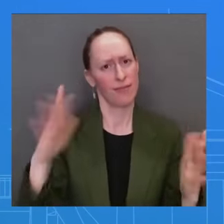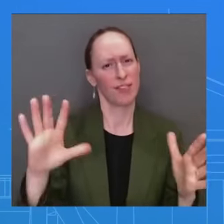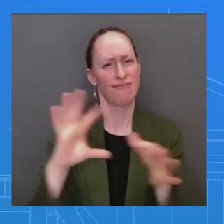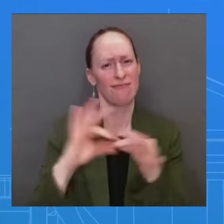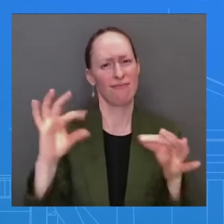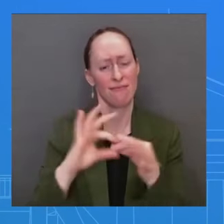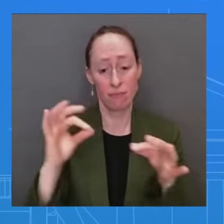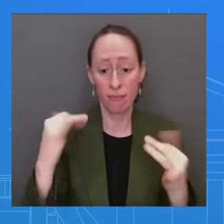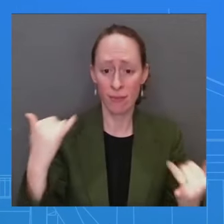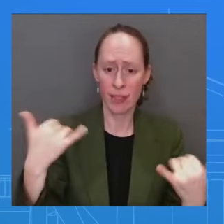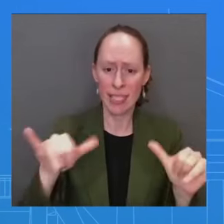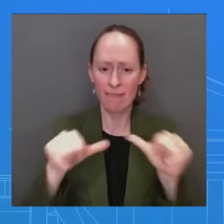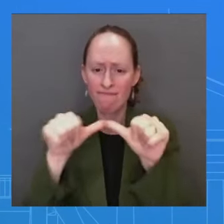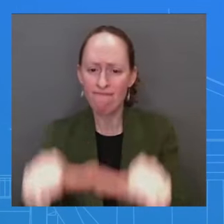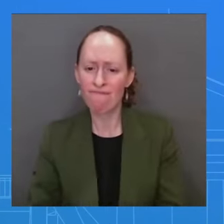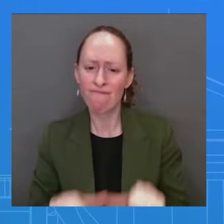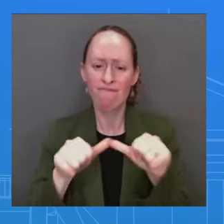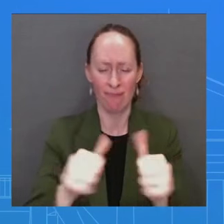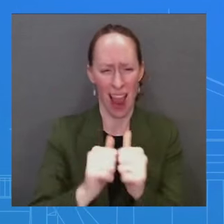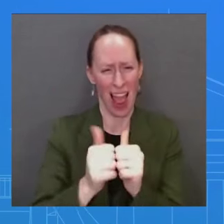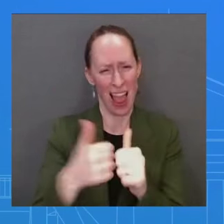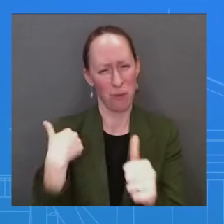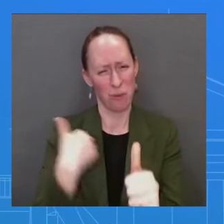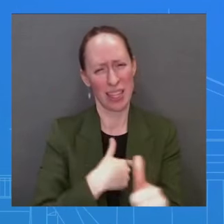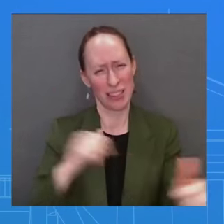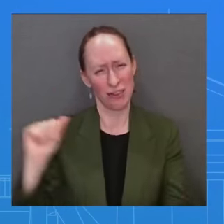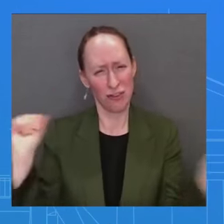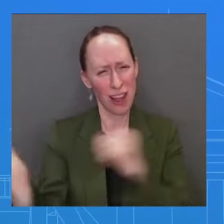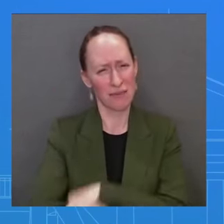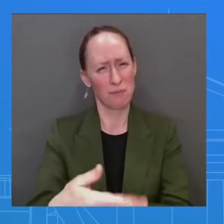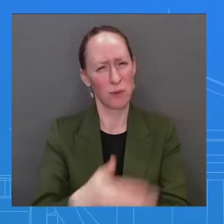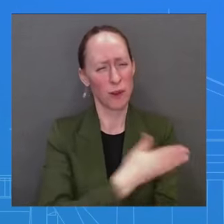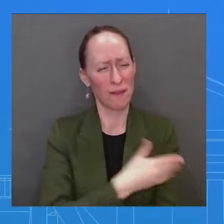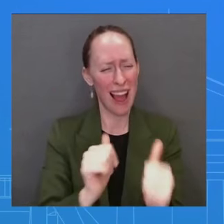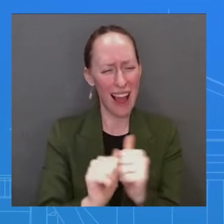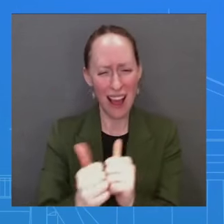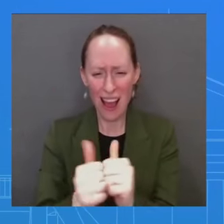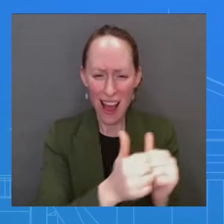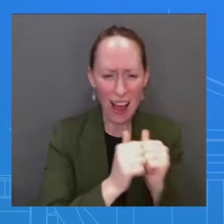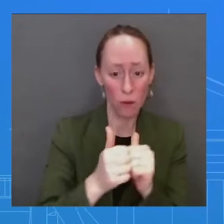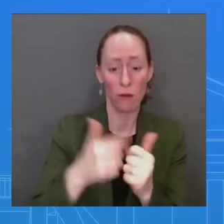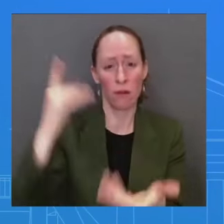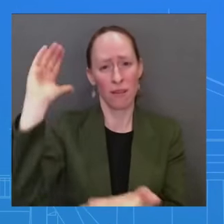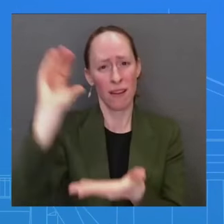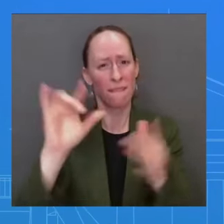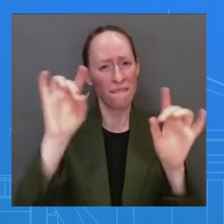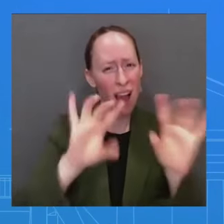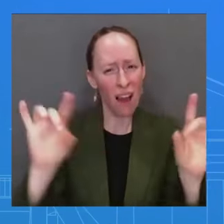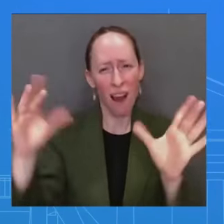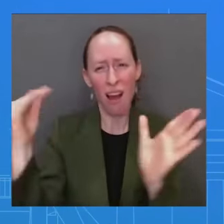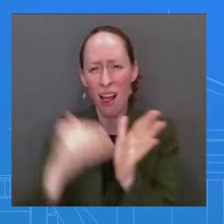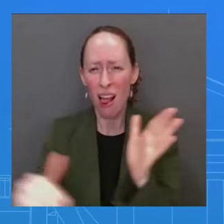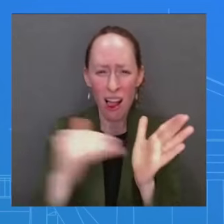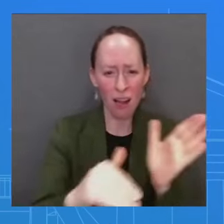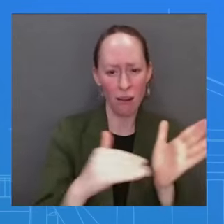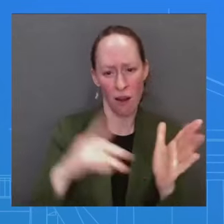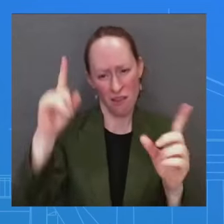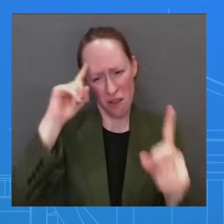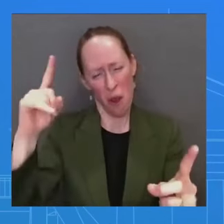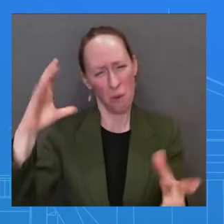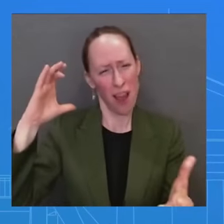can take action to prevent tragedies like this from ever happening again. Today, the Department of Justice is issuing a